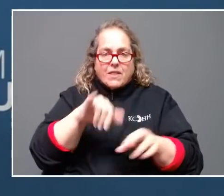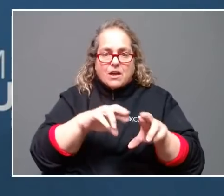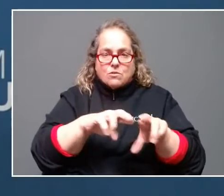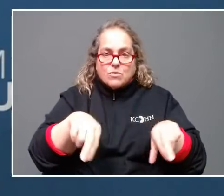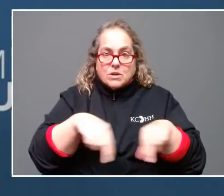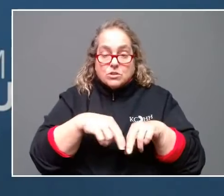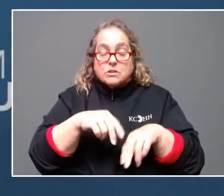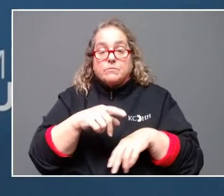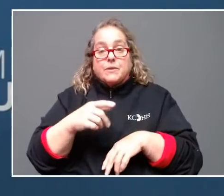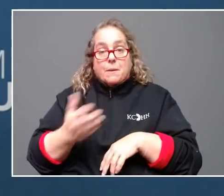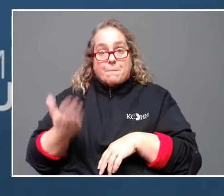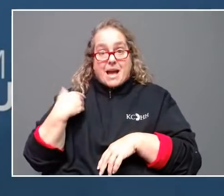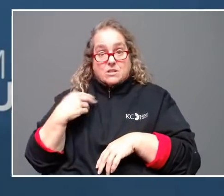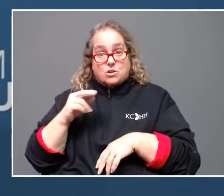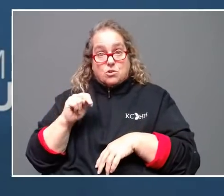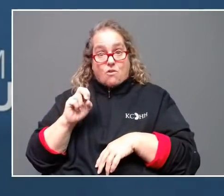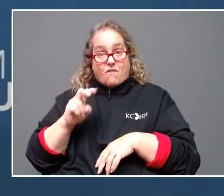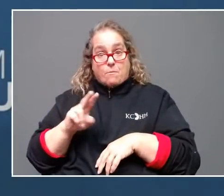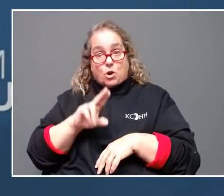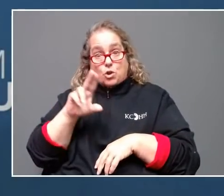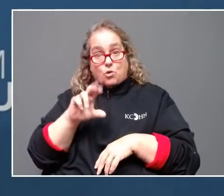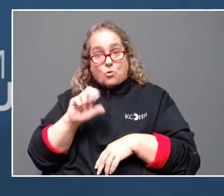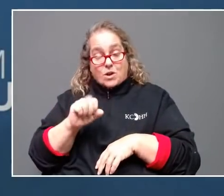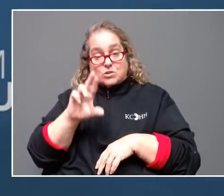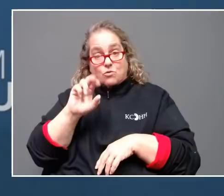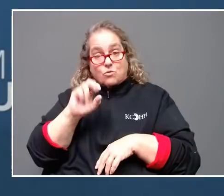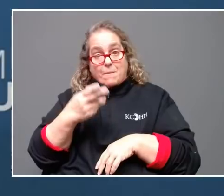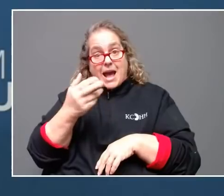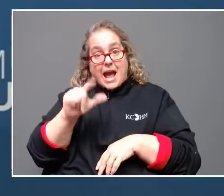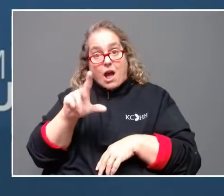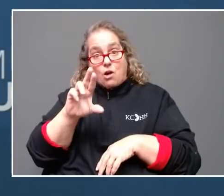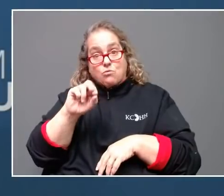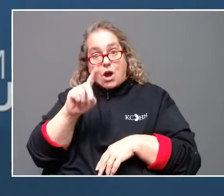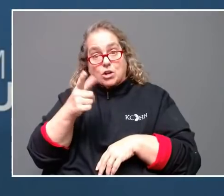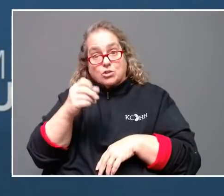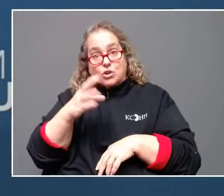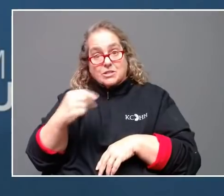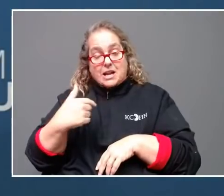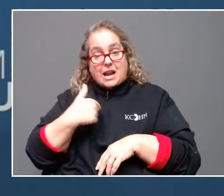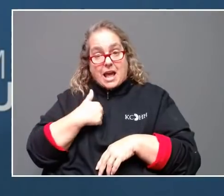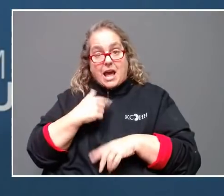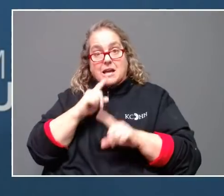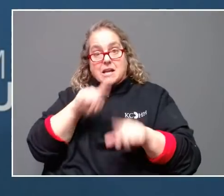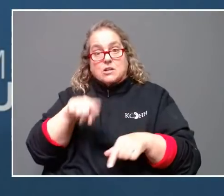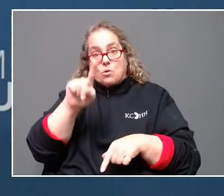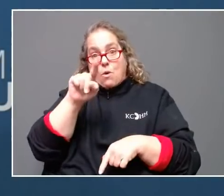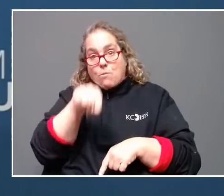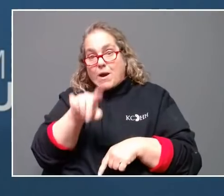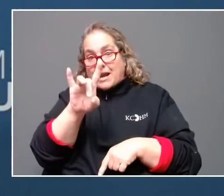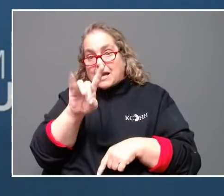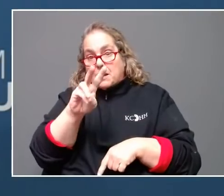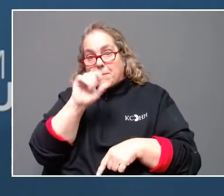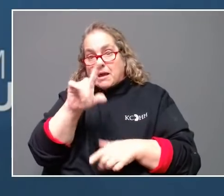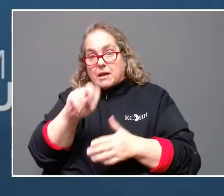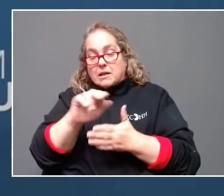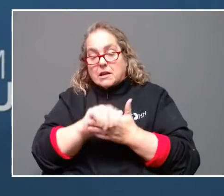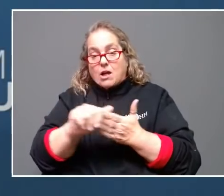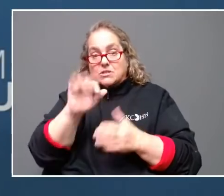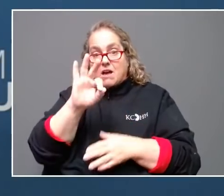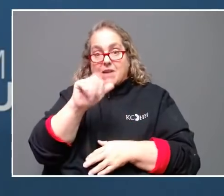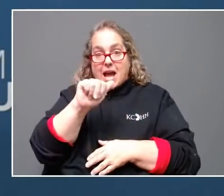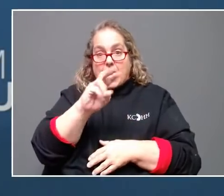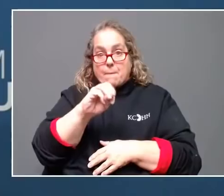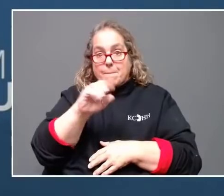November, U.S. Representative Hal Rogers and I announced $9.18 million in AML grants for economic development in